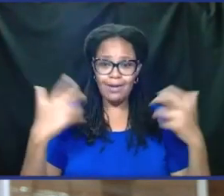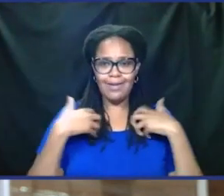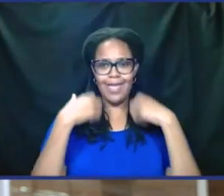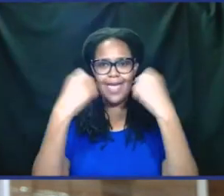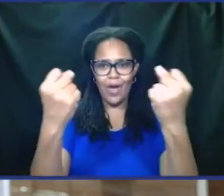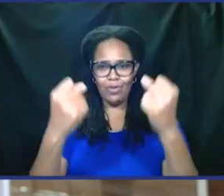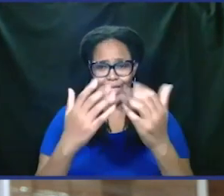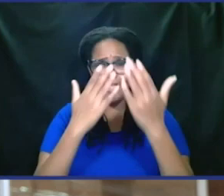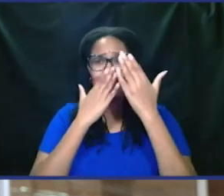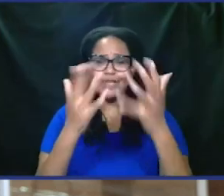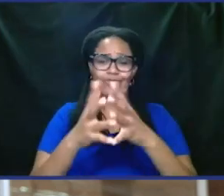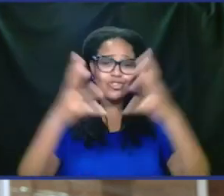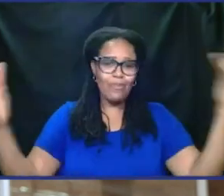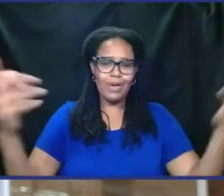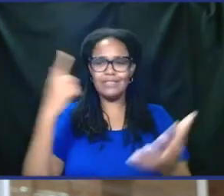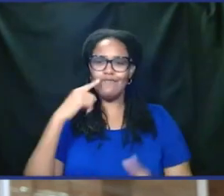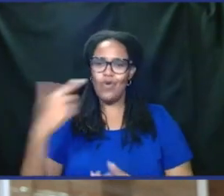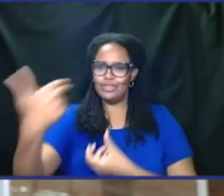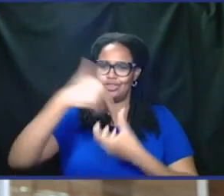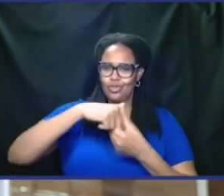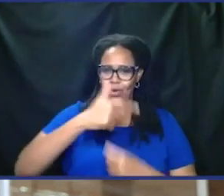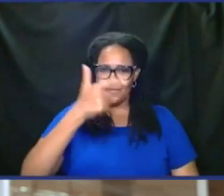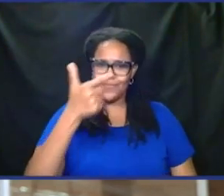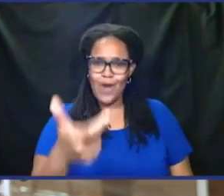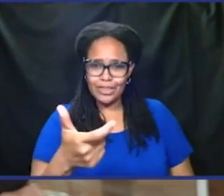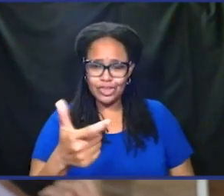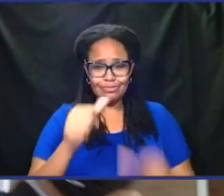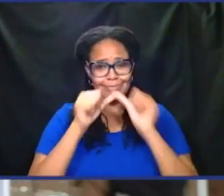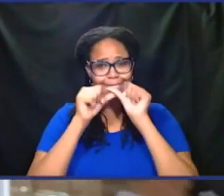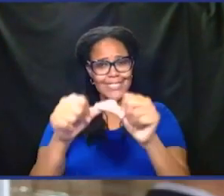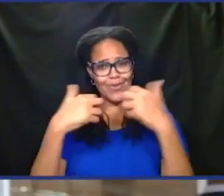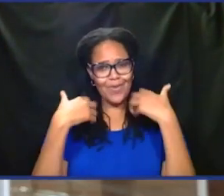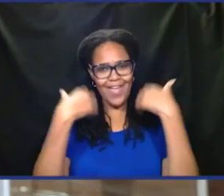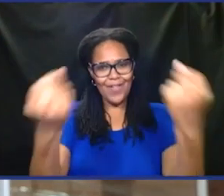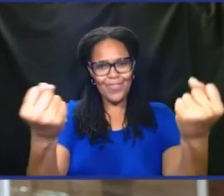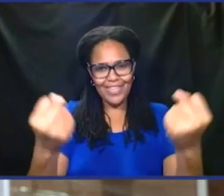so much for joining us. Stay healthy.